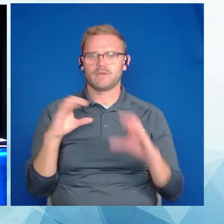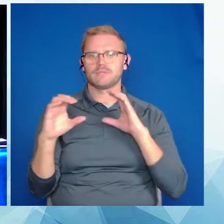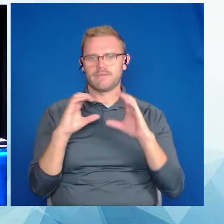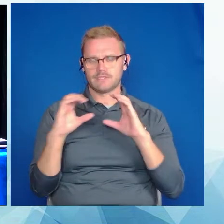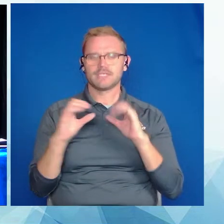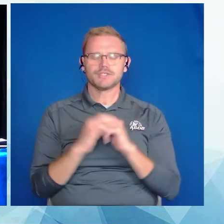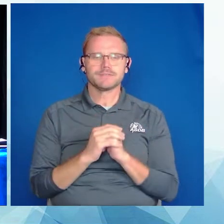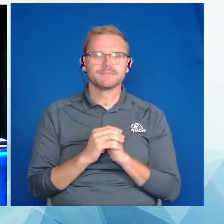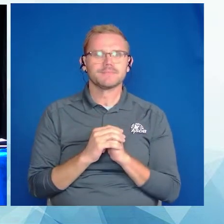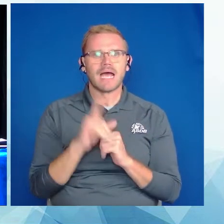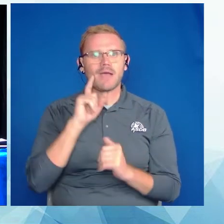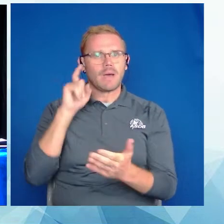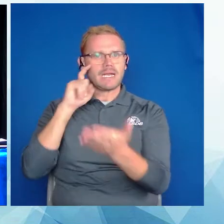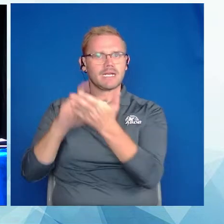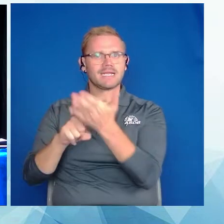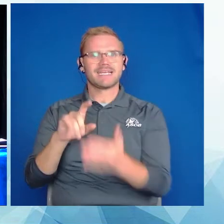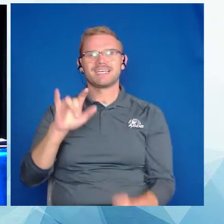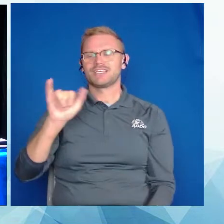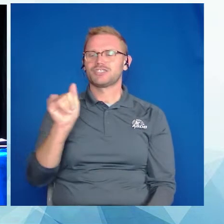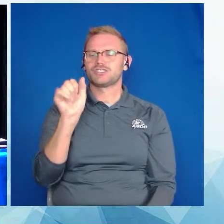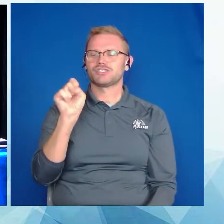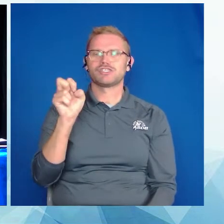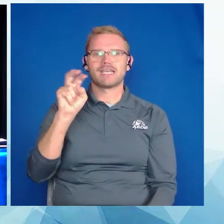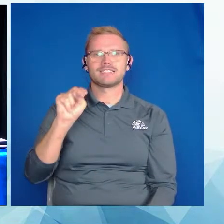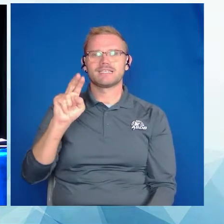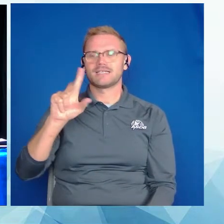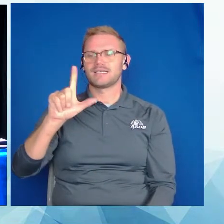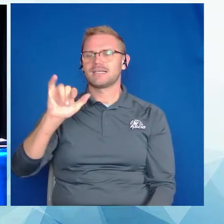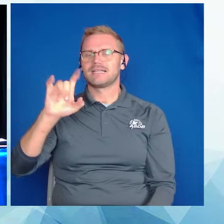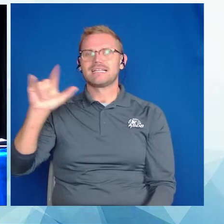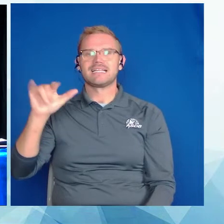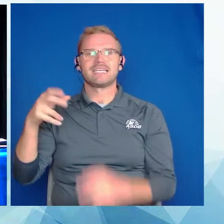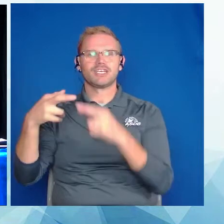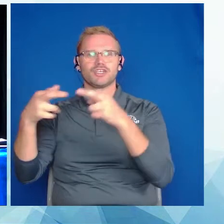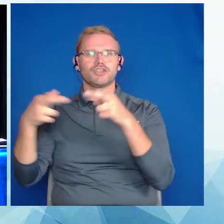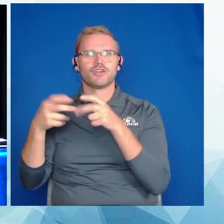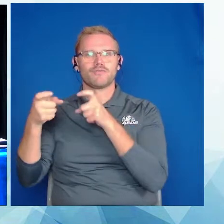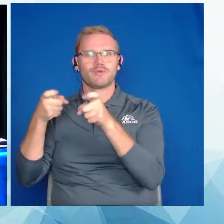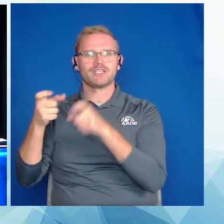I also want to commend how Jason Lilly, the director of Region 3,